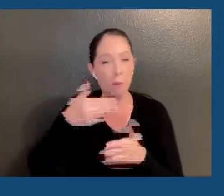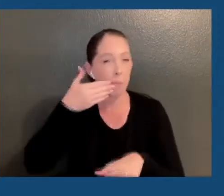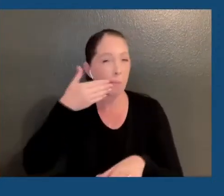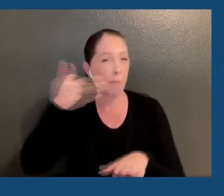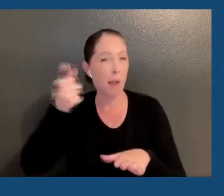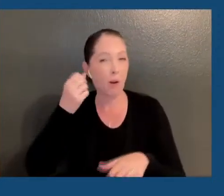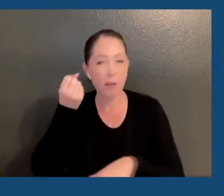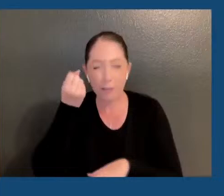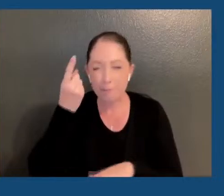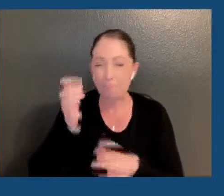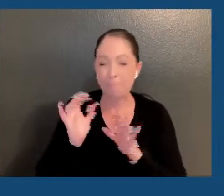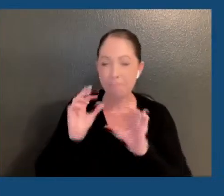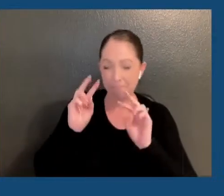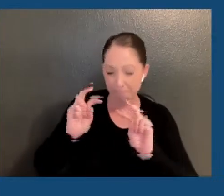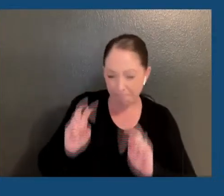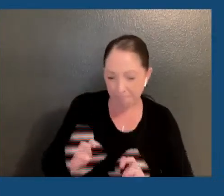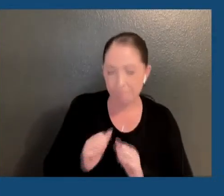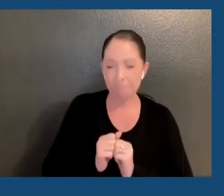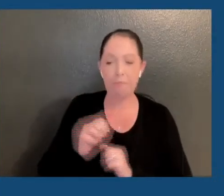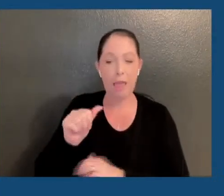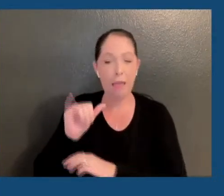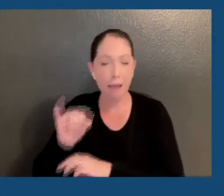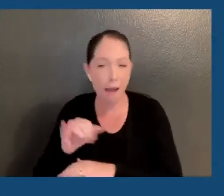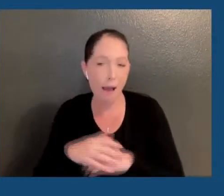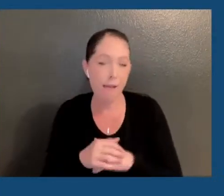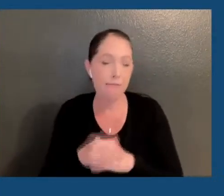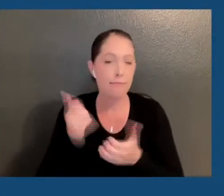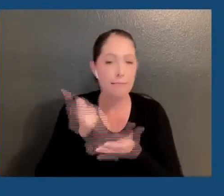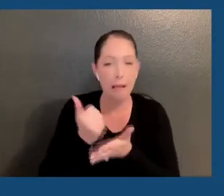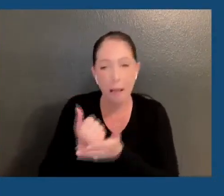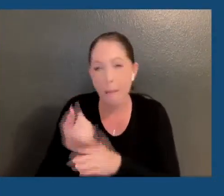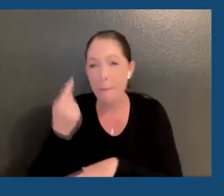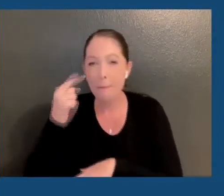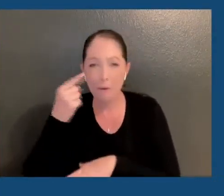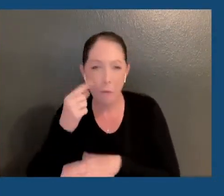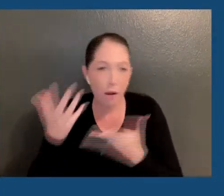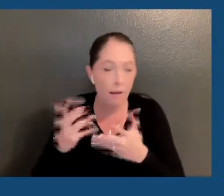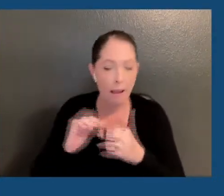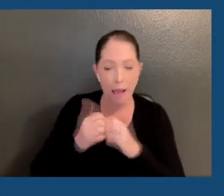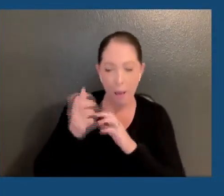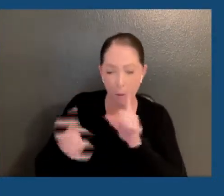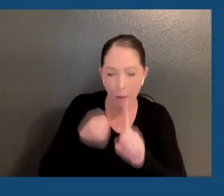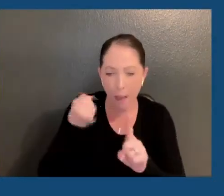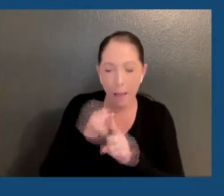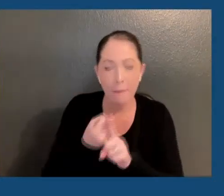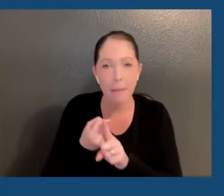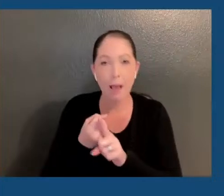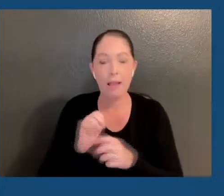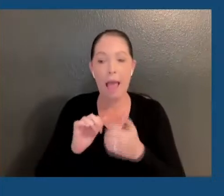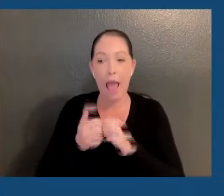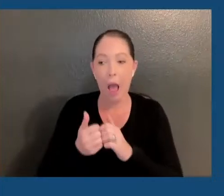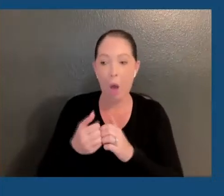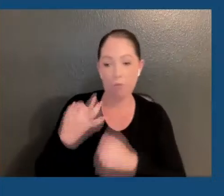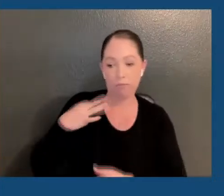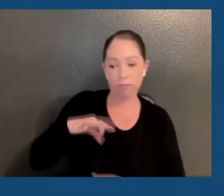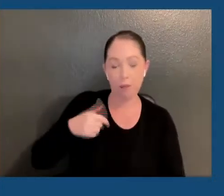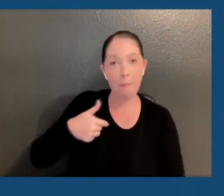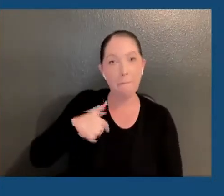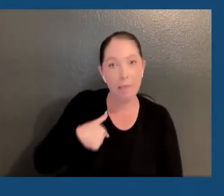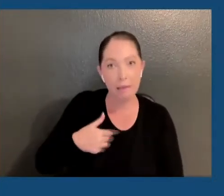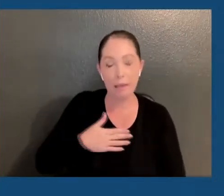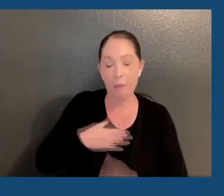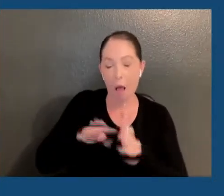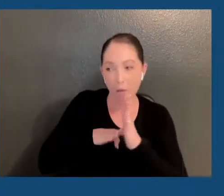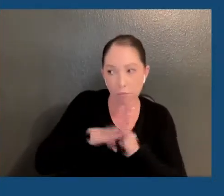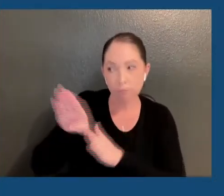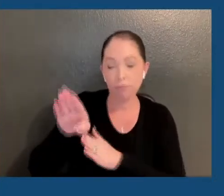AI, what is it useful for, what are the impact, and how can it benefit your growth and your development. You cannot think